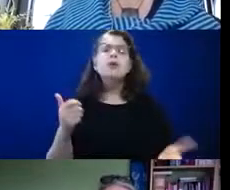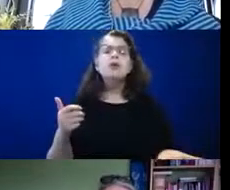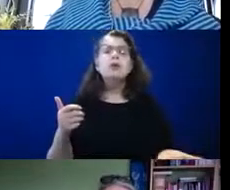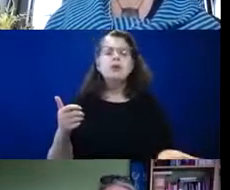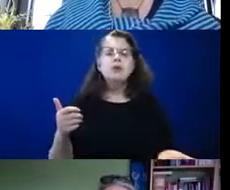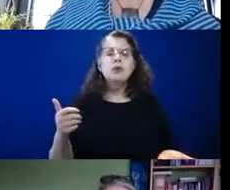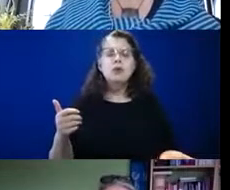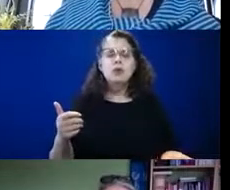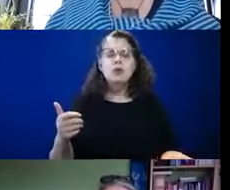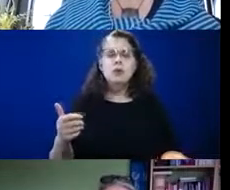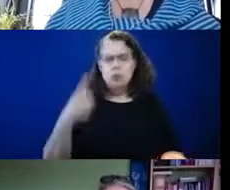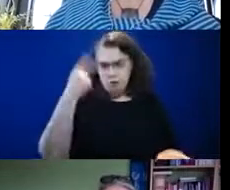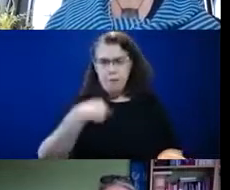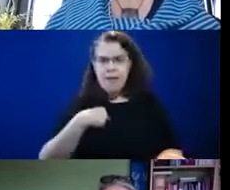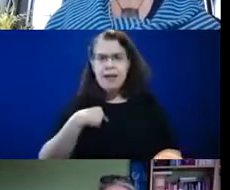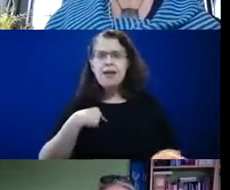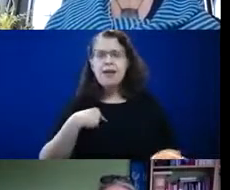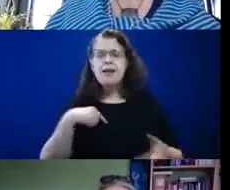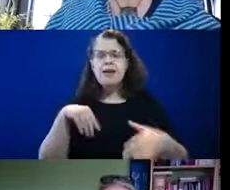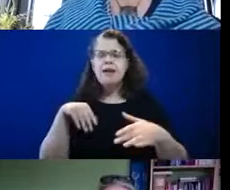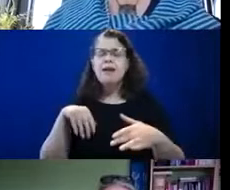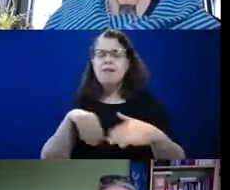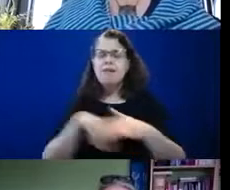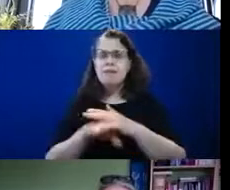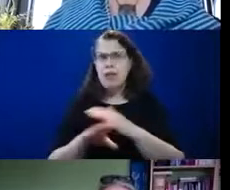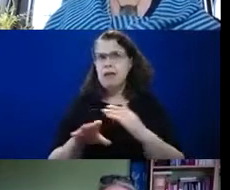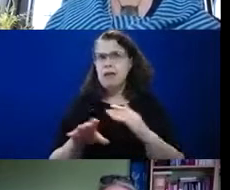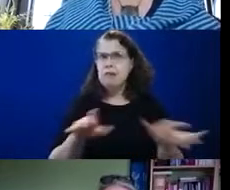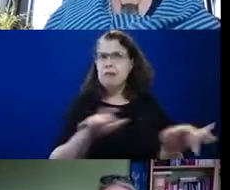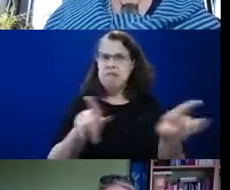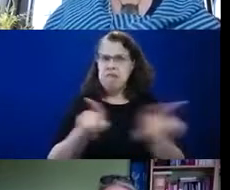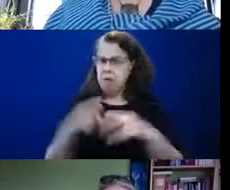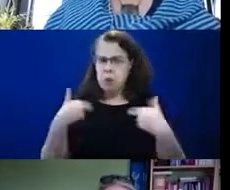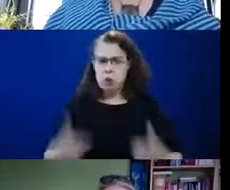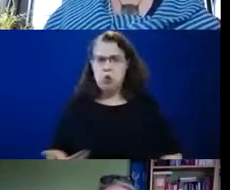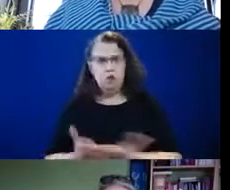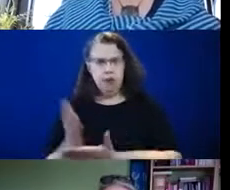it's accessibility is a human right. It's